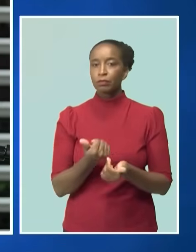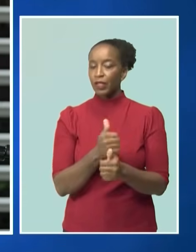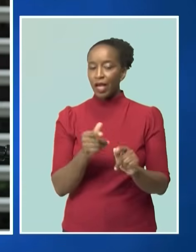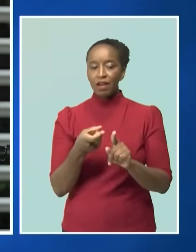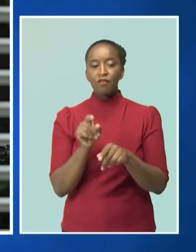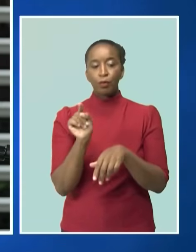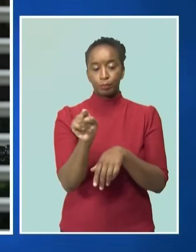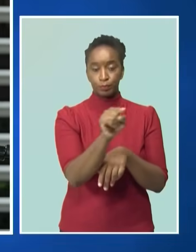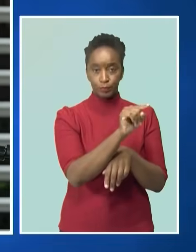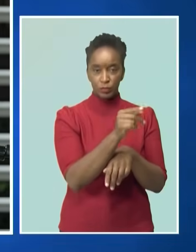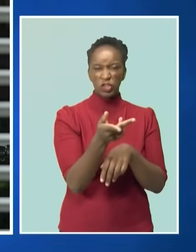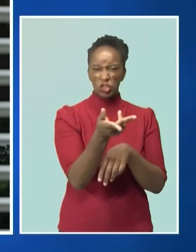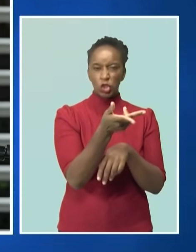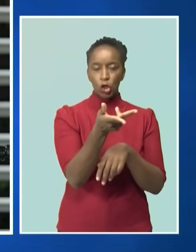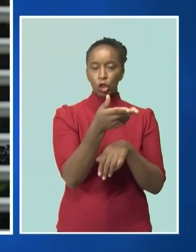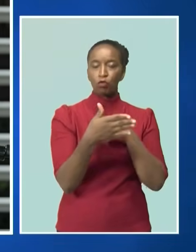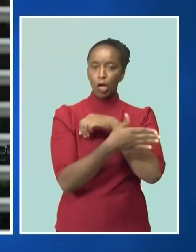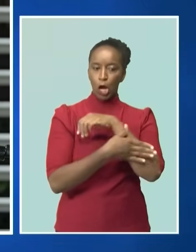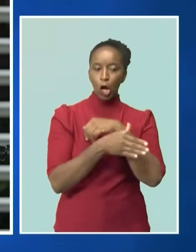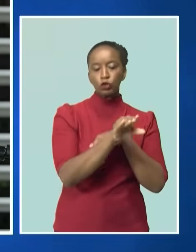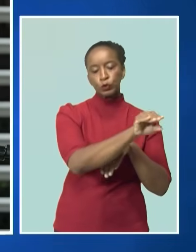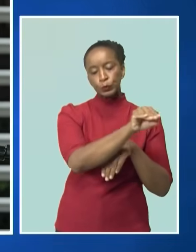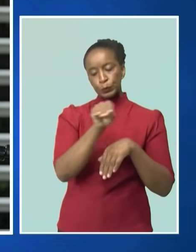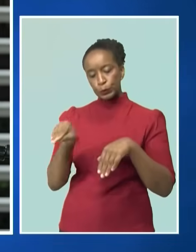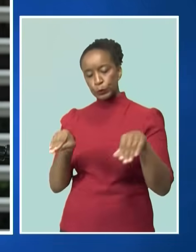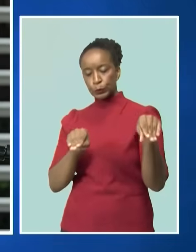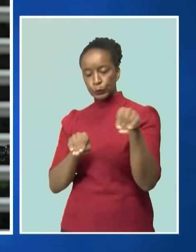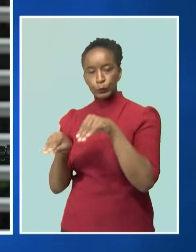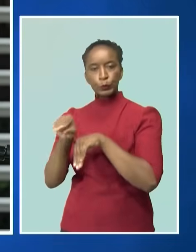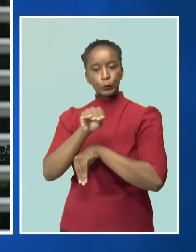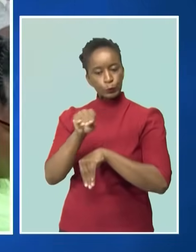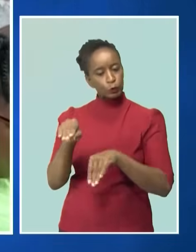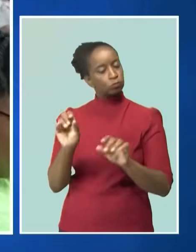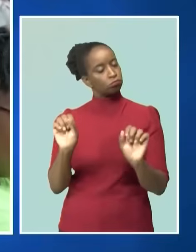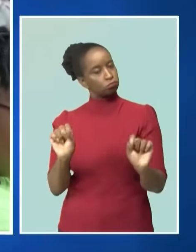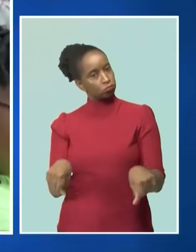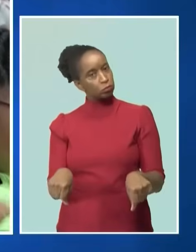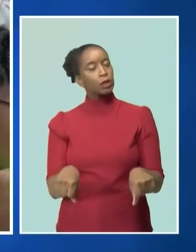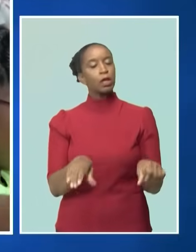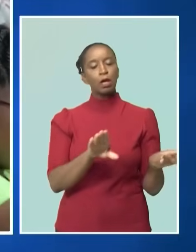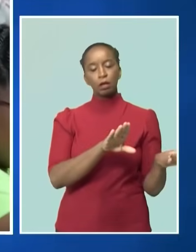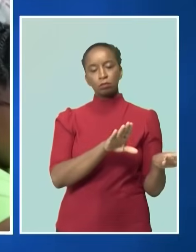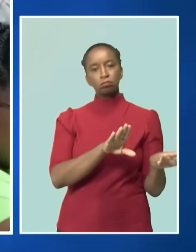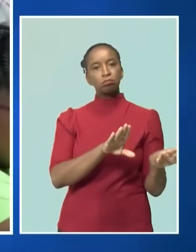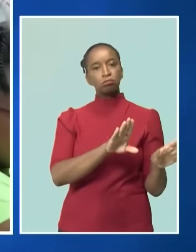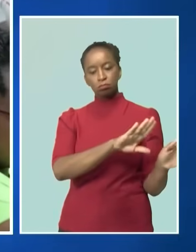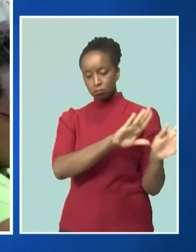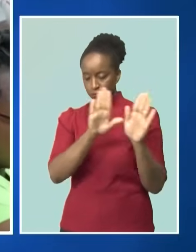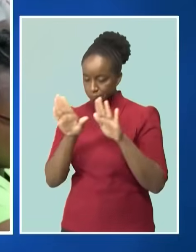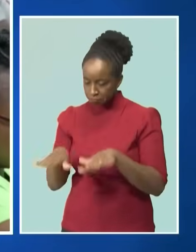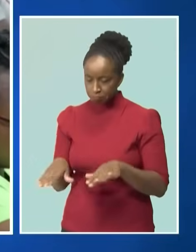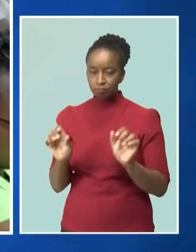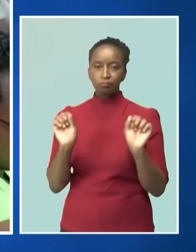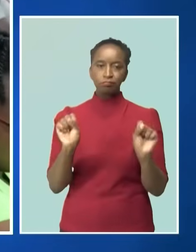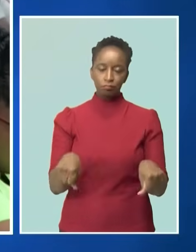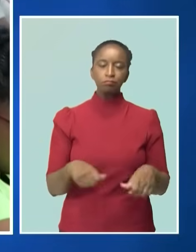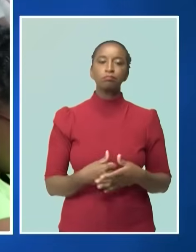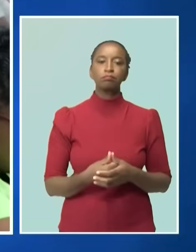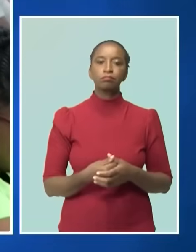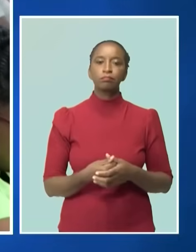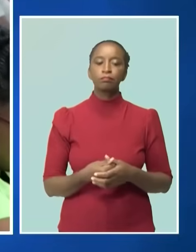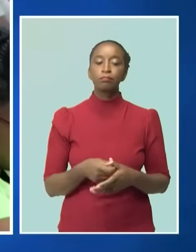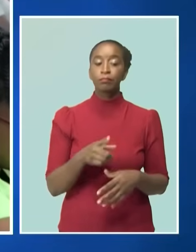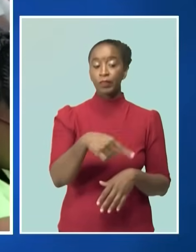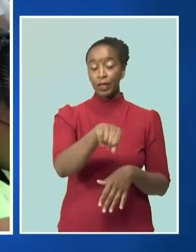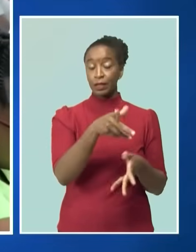Yes, you can come if you are an acceptable person. Those who will be allowed to enter Barbados under this